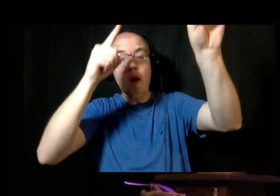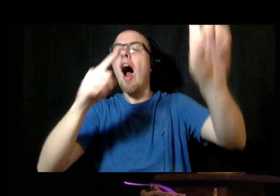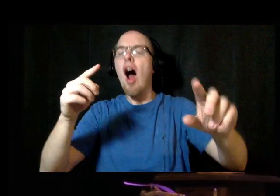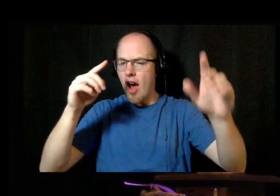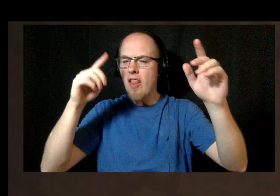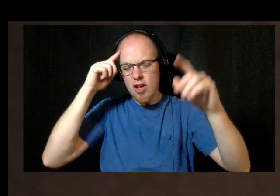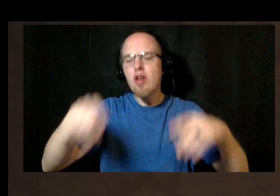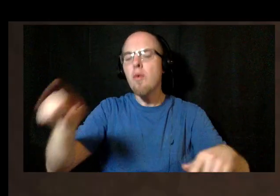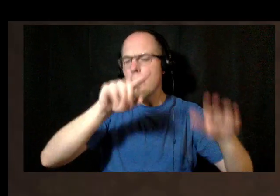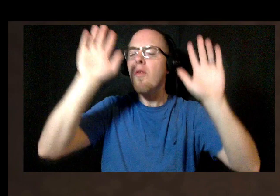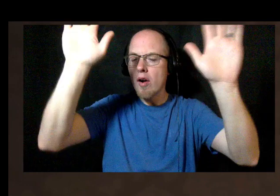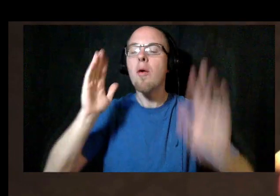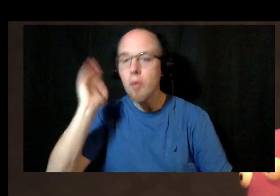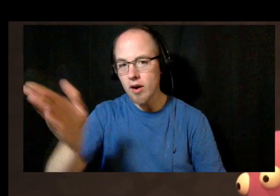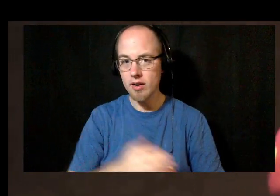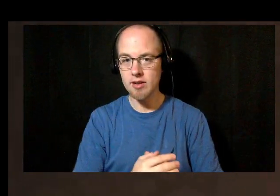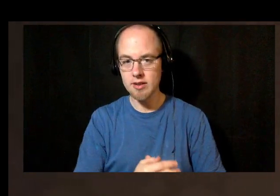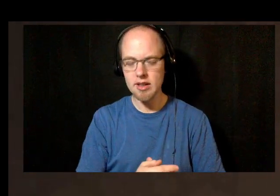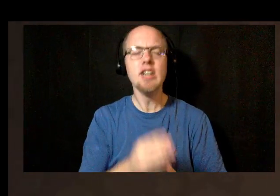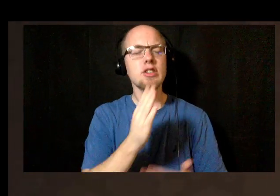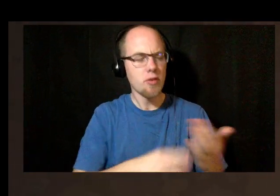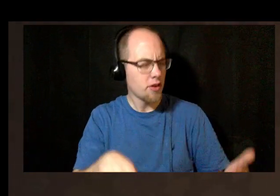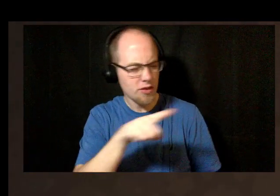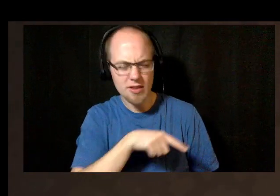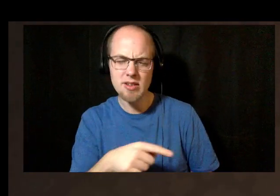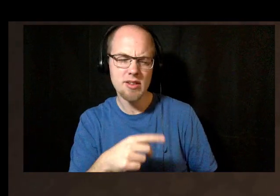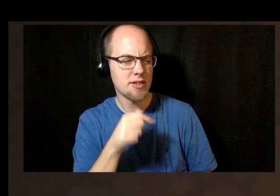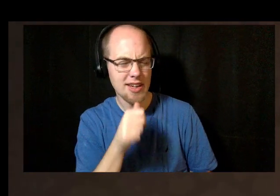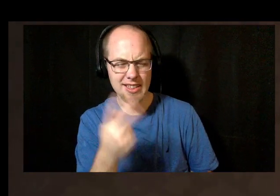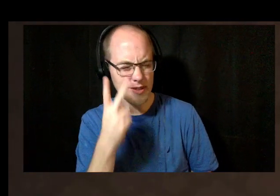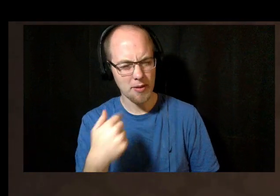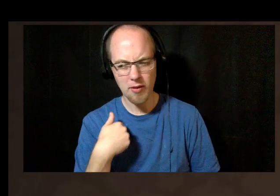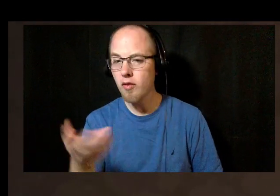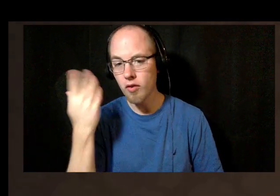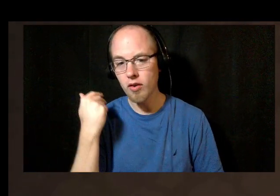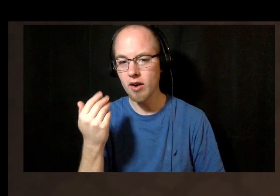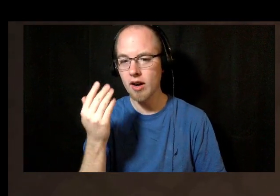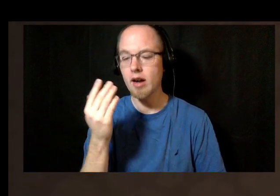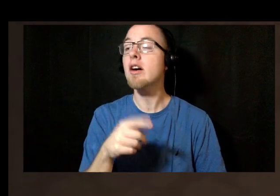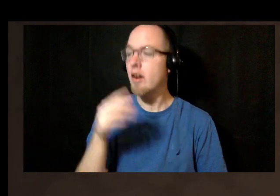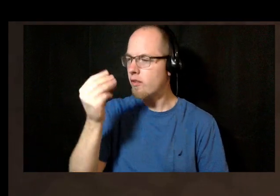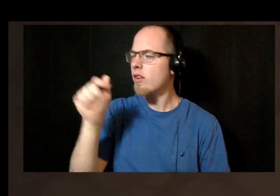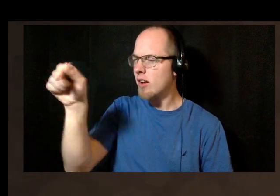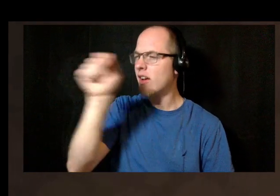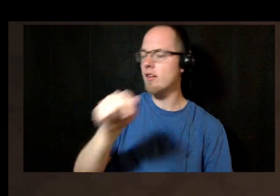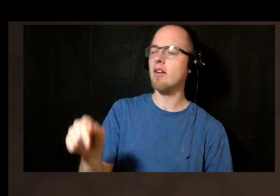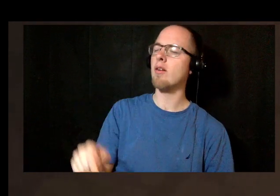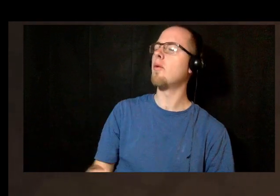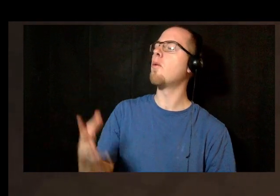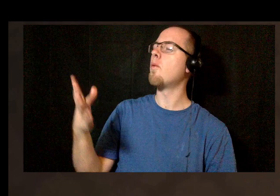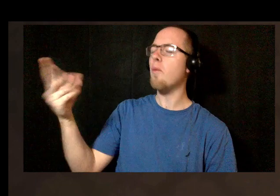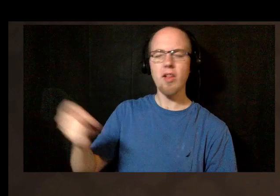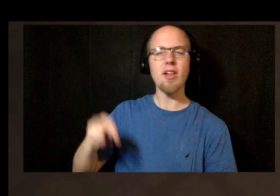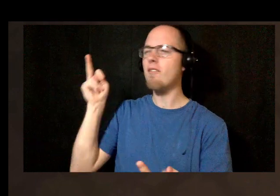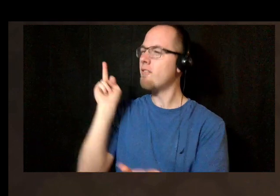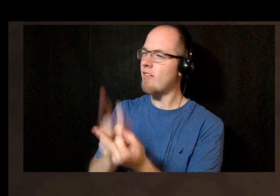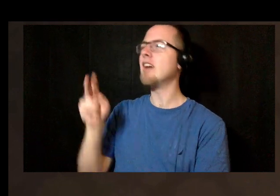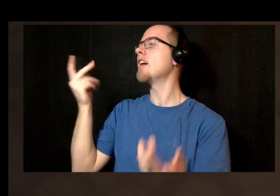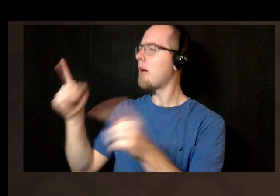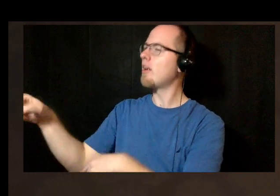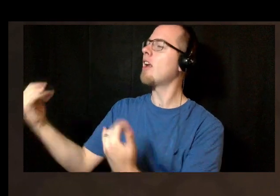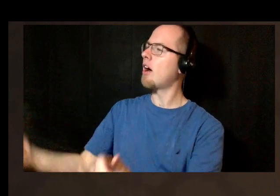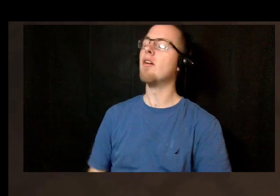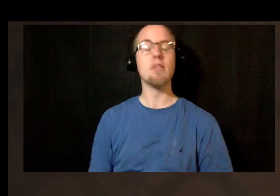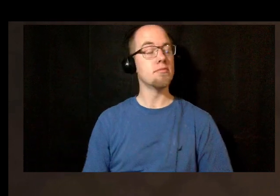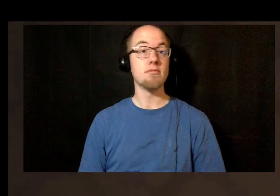fantastic. Some of you may have never seen me before. There's probably a couple of you wondering what the fuck is going on right now. A couple